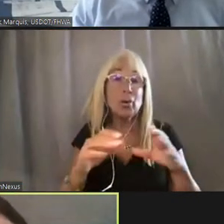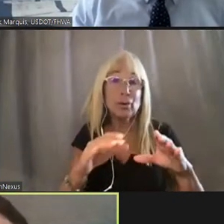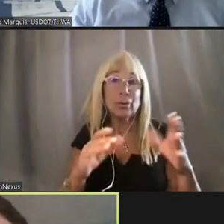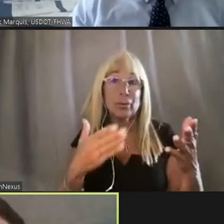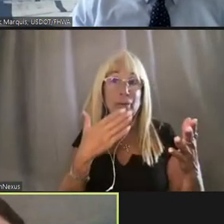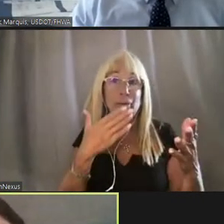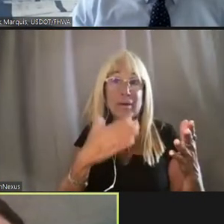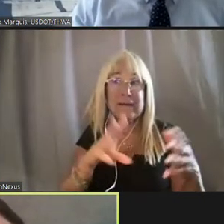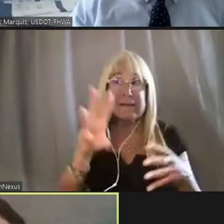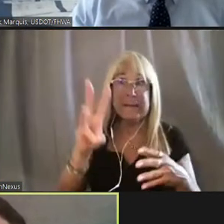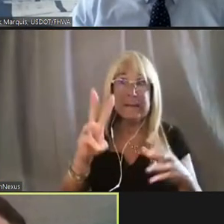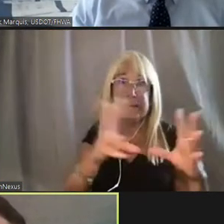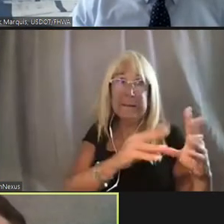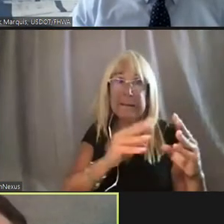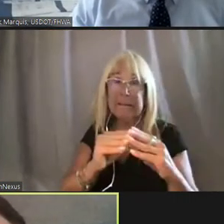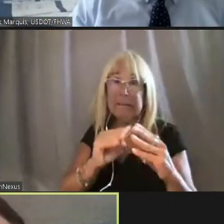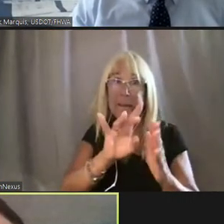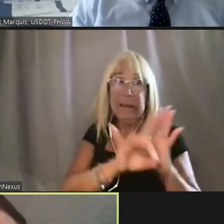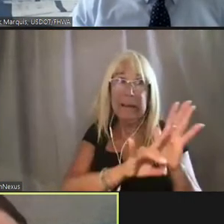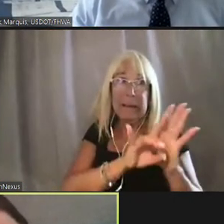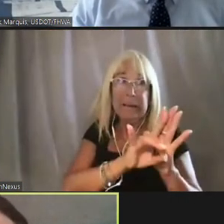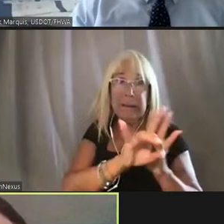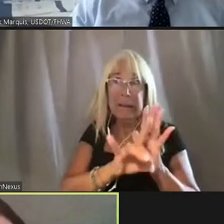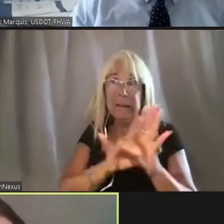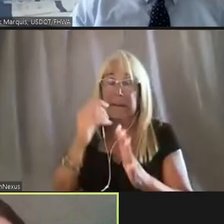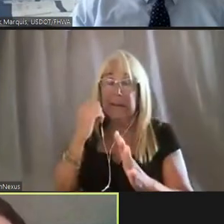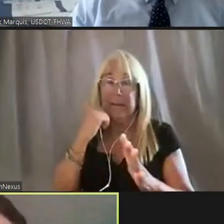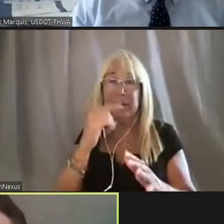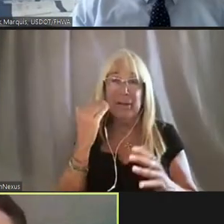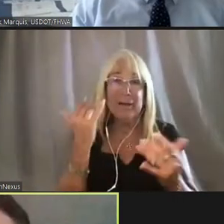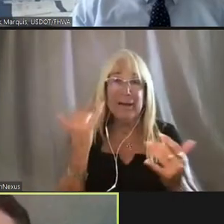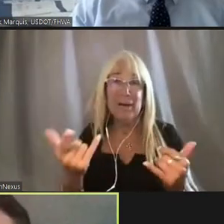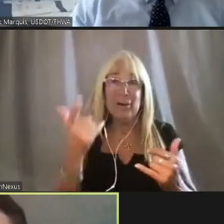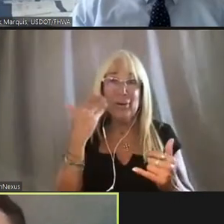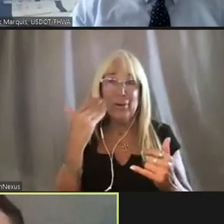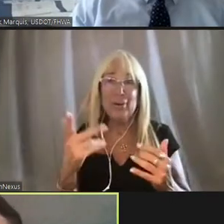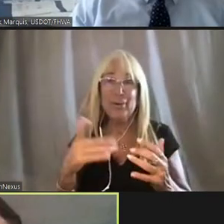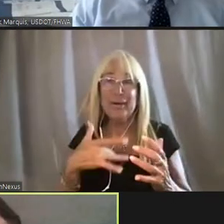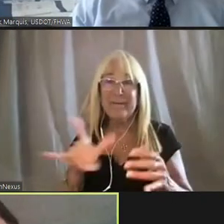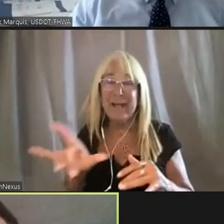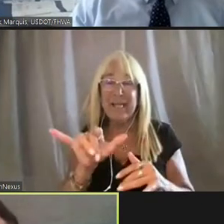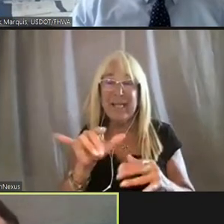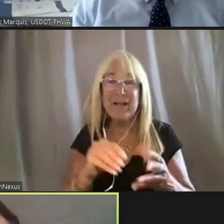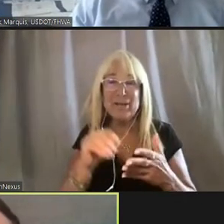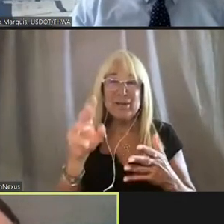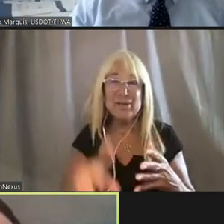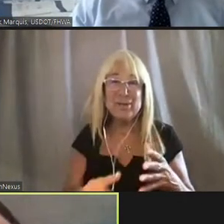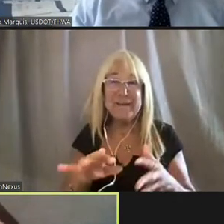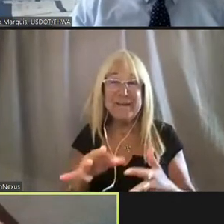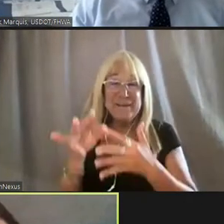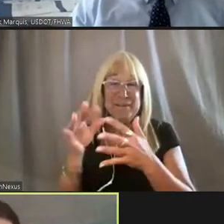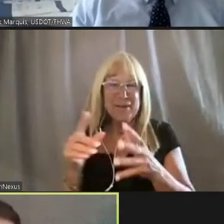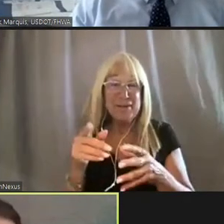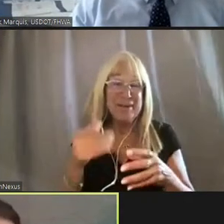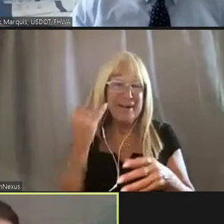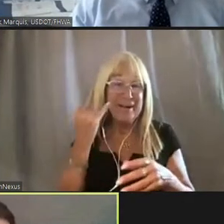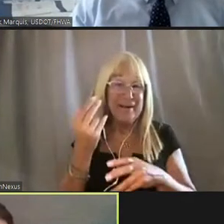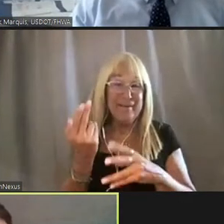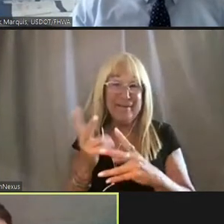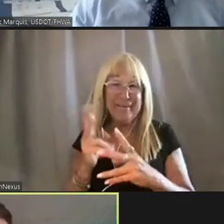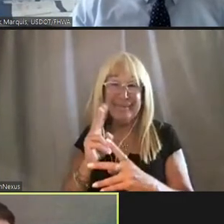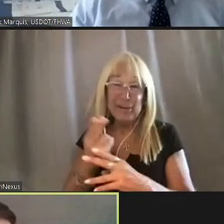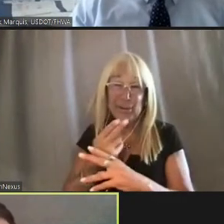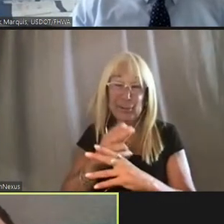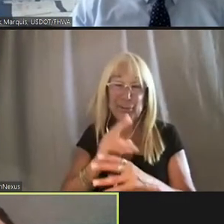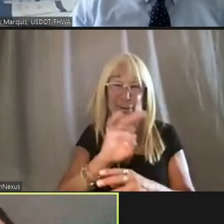six hearings in a row for eight hours a day so now you know what it's like to be a student nowadays especially on Zoom um so my name is Brad